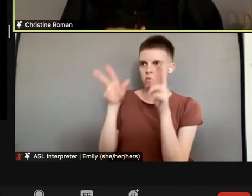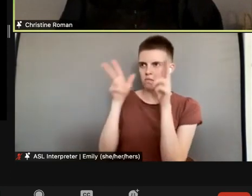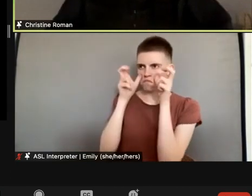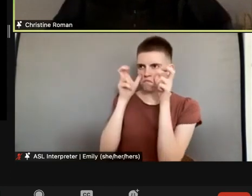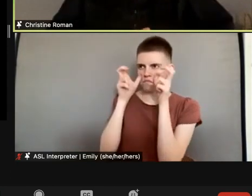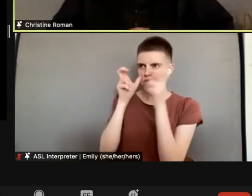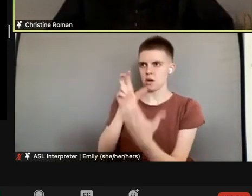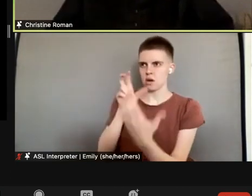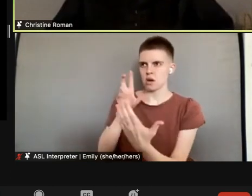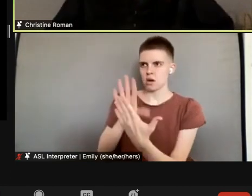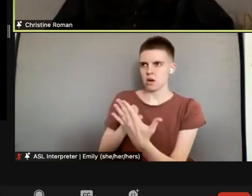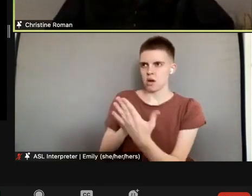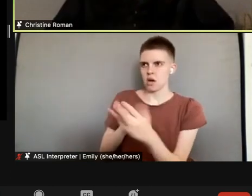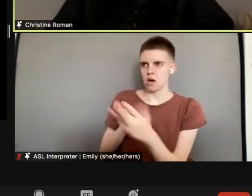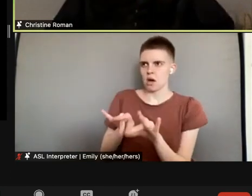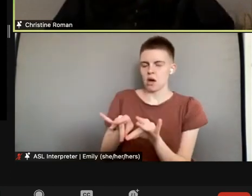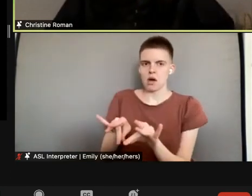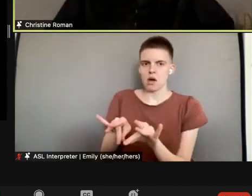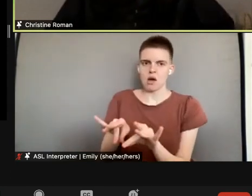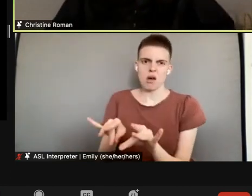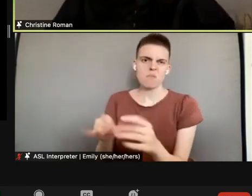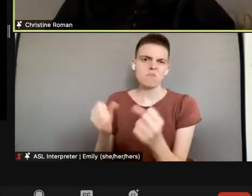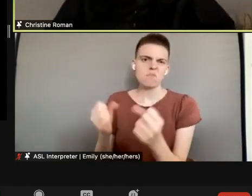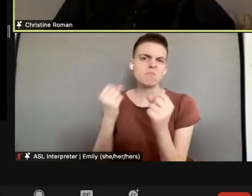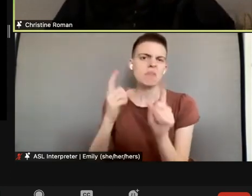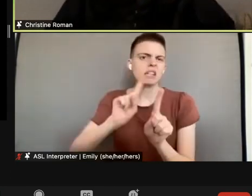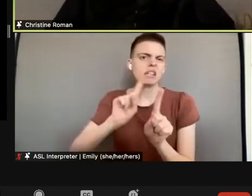behaviors. And